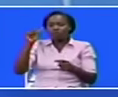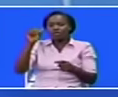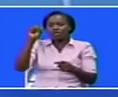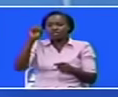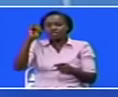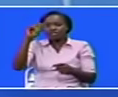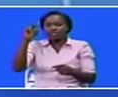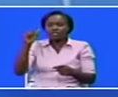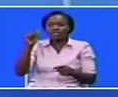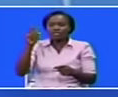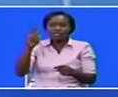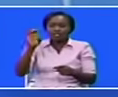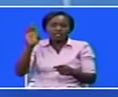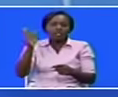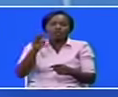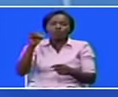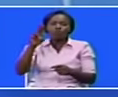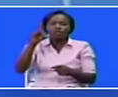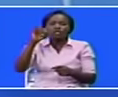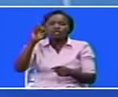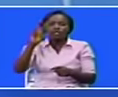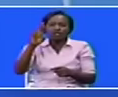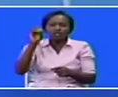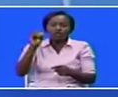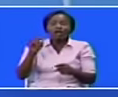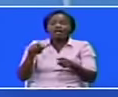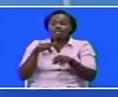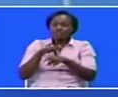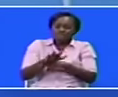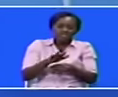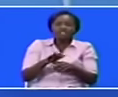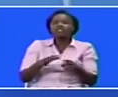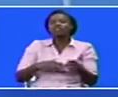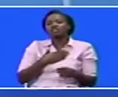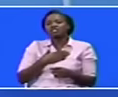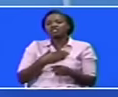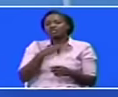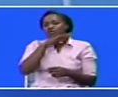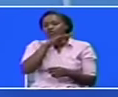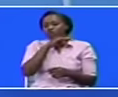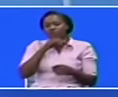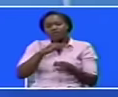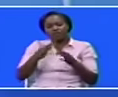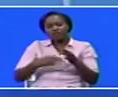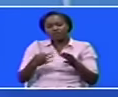president later toured pan paper mills at Webuye, where he will inspect the factory ahead of its reopening.